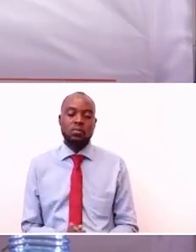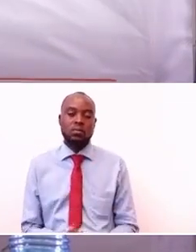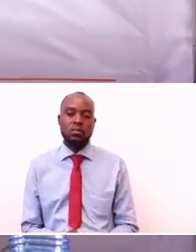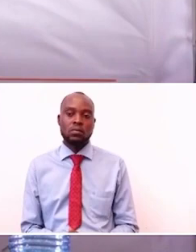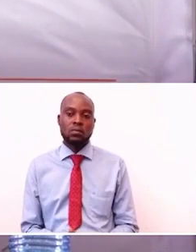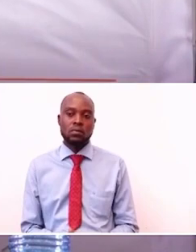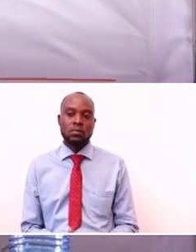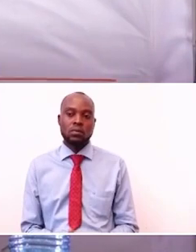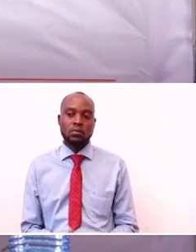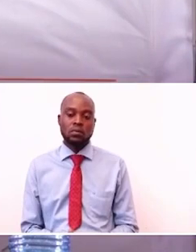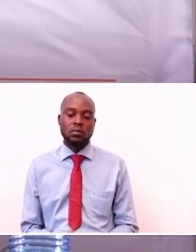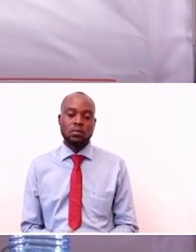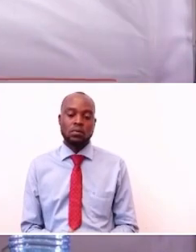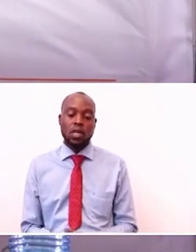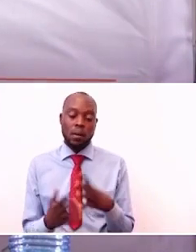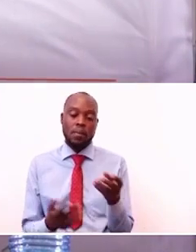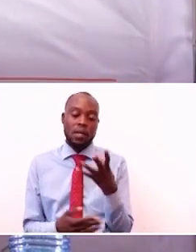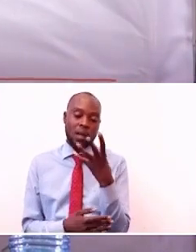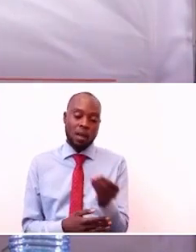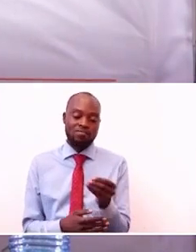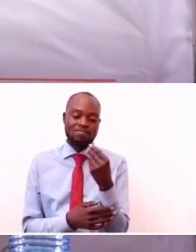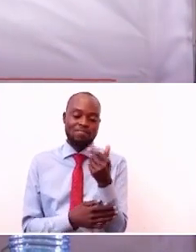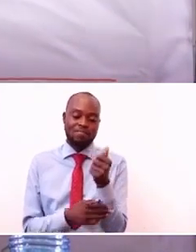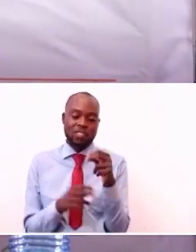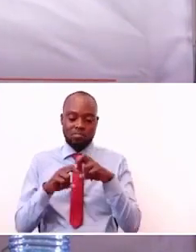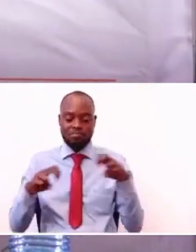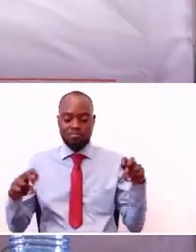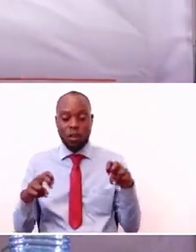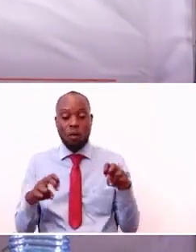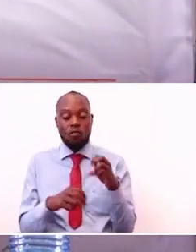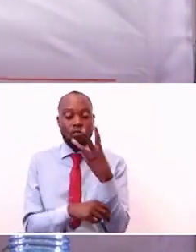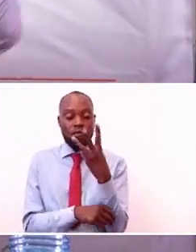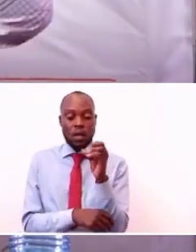who have a financing gap of $300 billion.